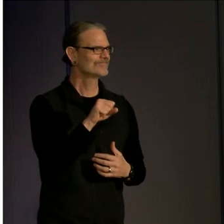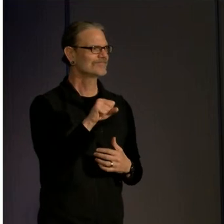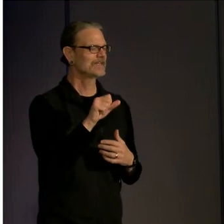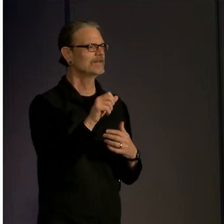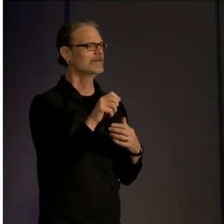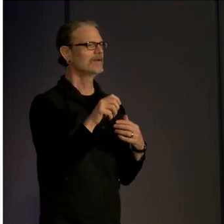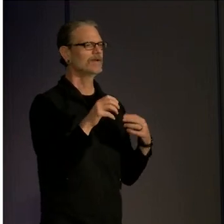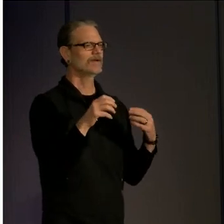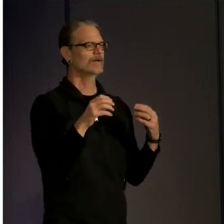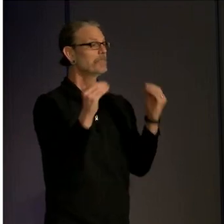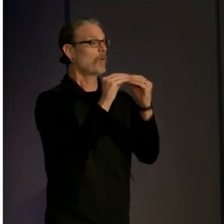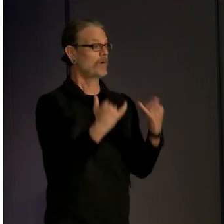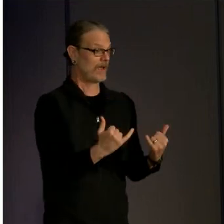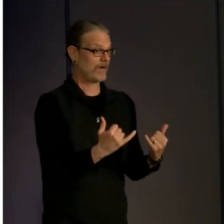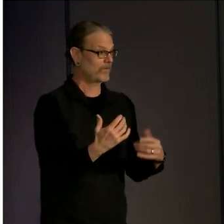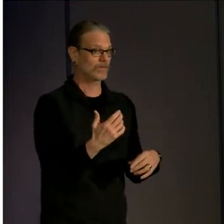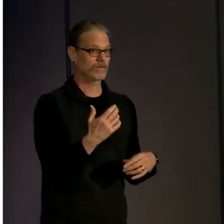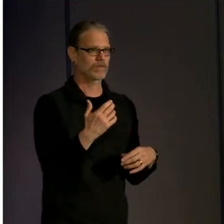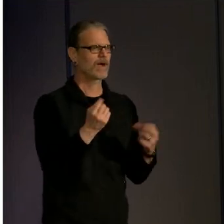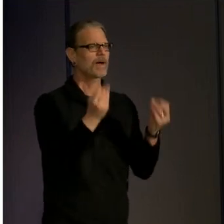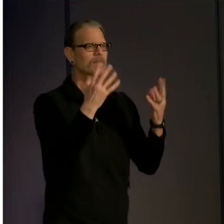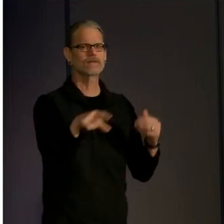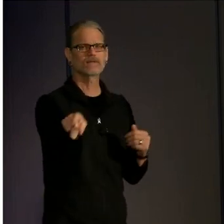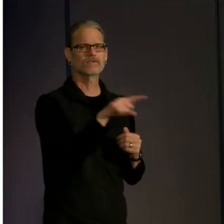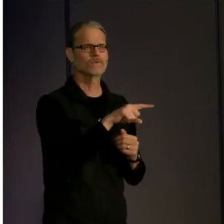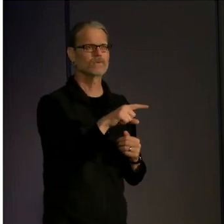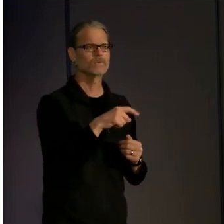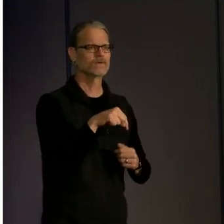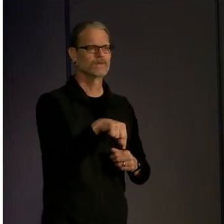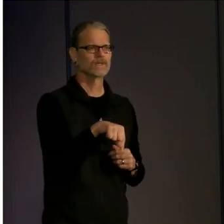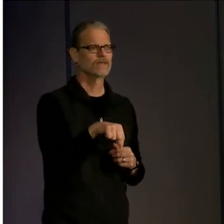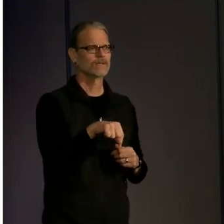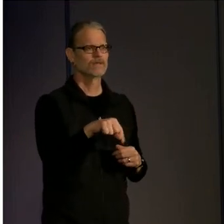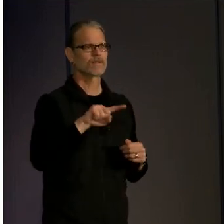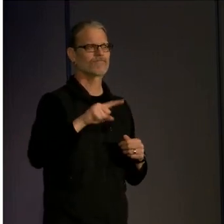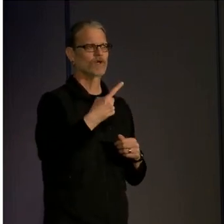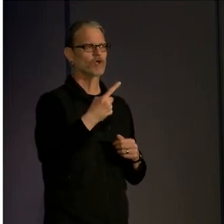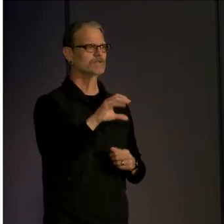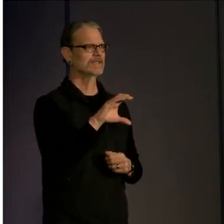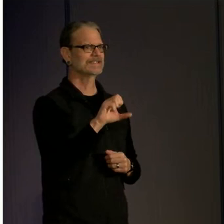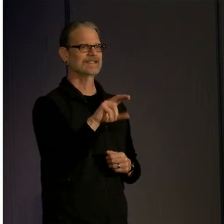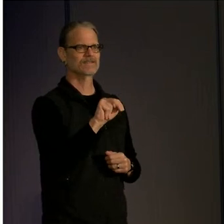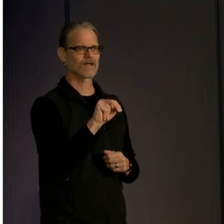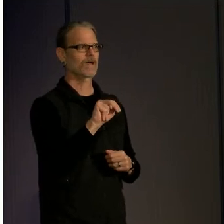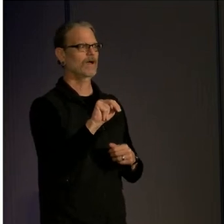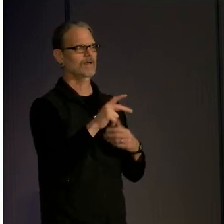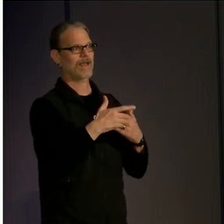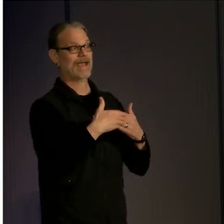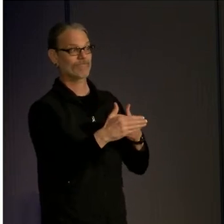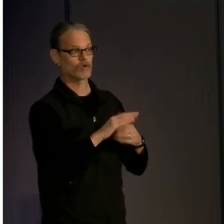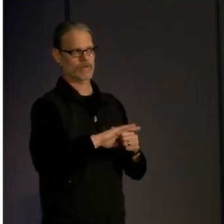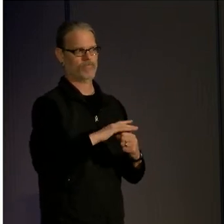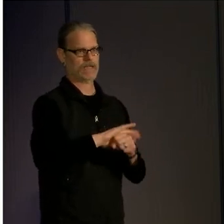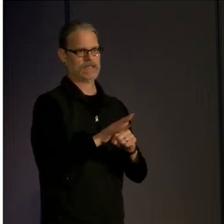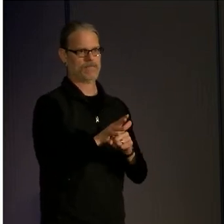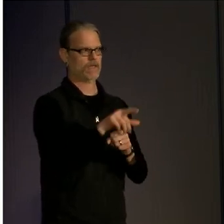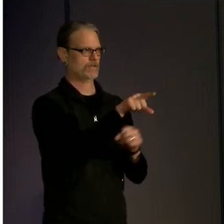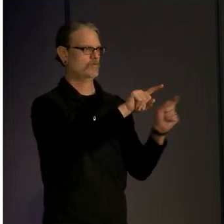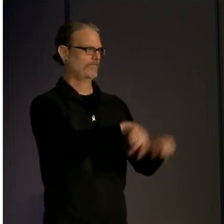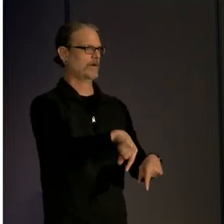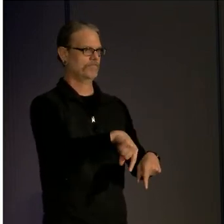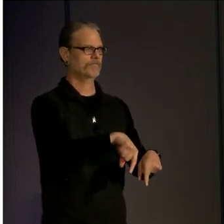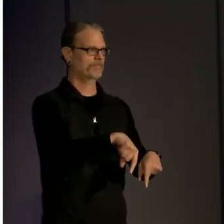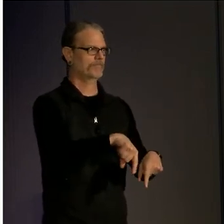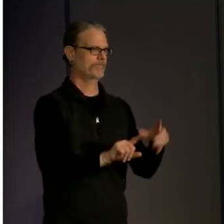so even now that many of us, how many are this is the first CSUN post-pandemic? Oh,